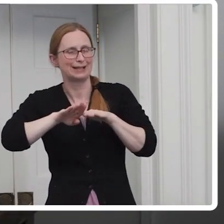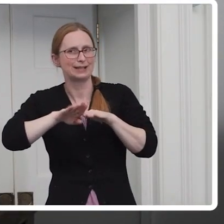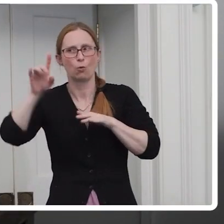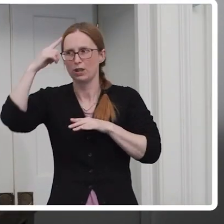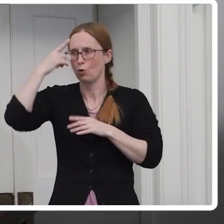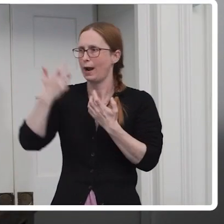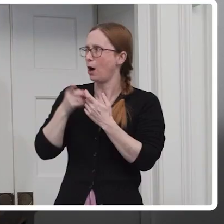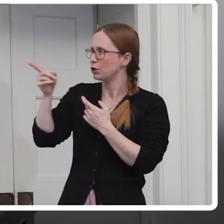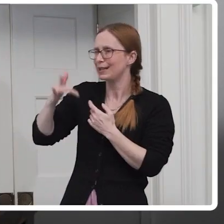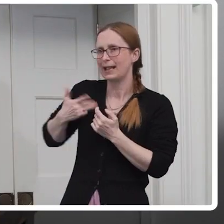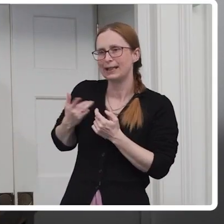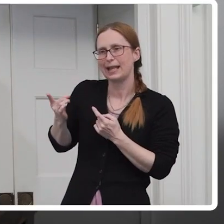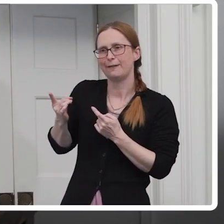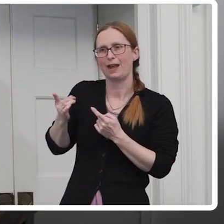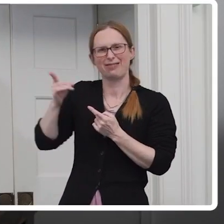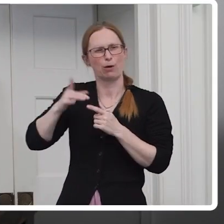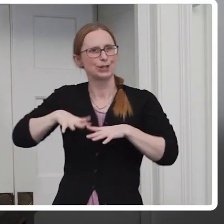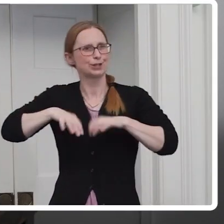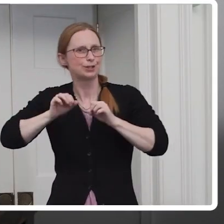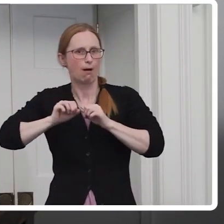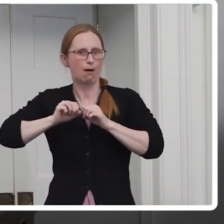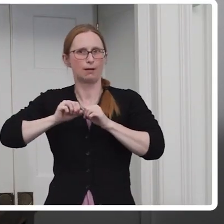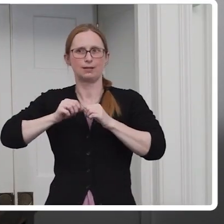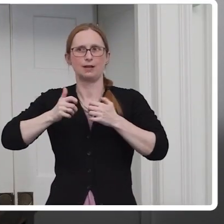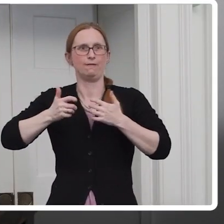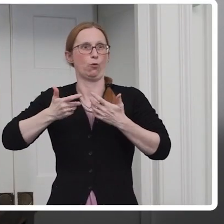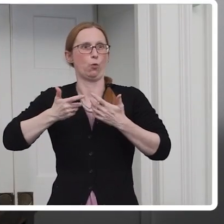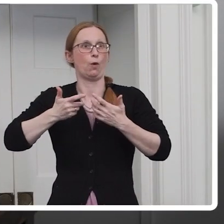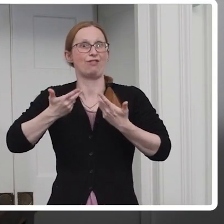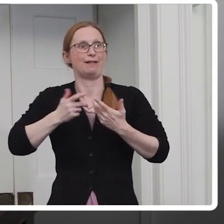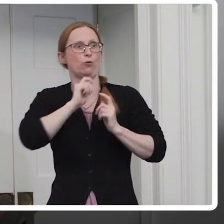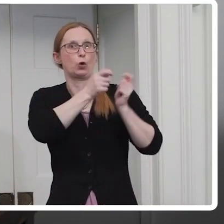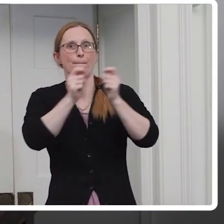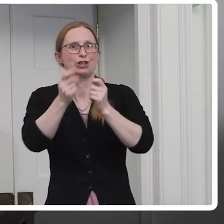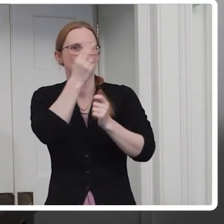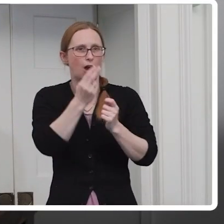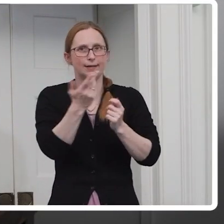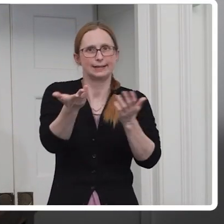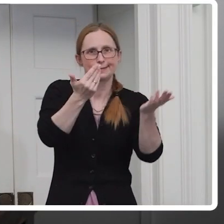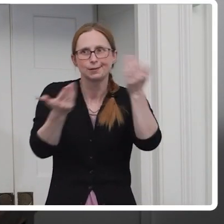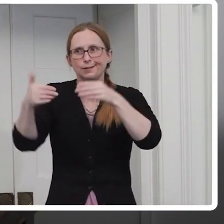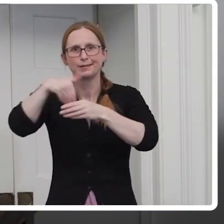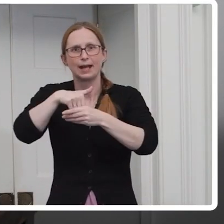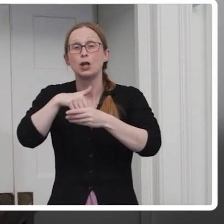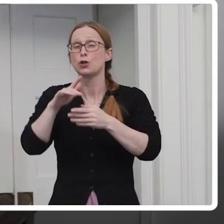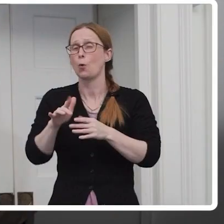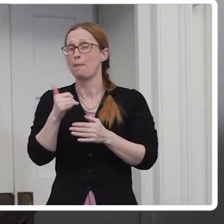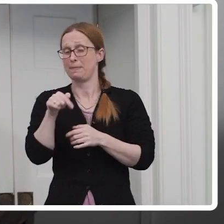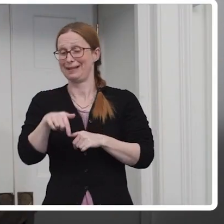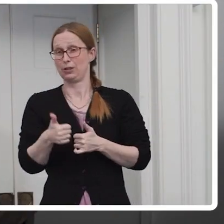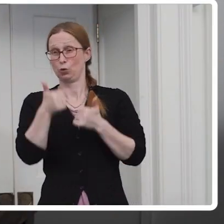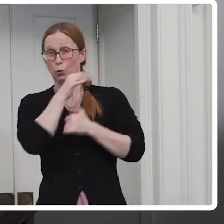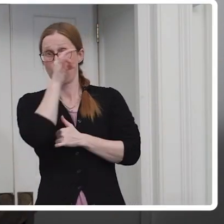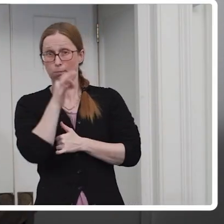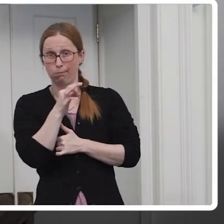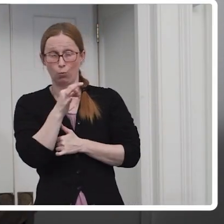way that Alan was living. And that was the kind of jumping off point and the prompt for the commissioned artist. So I think that's a kind of a good point to